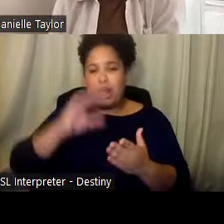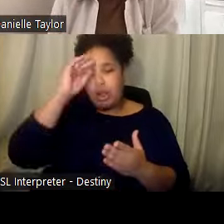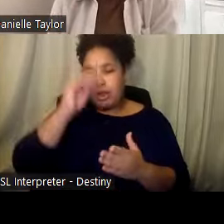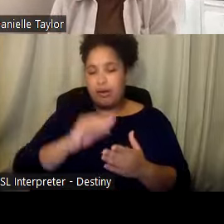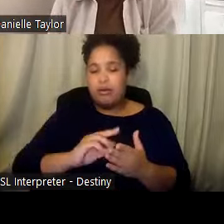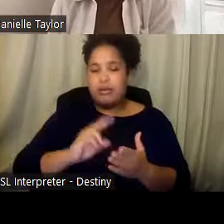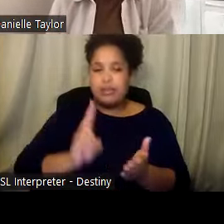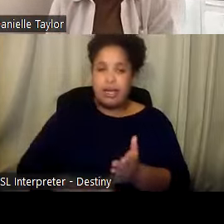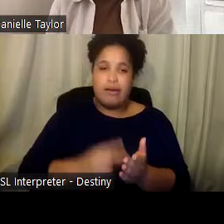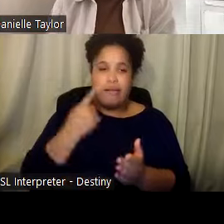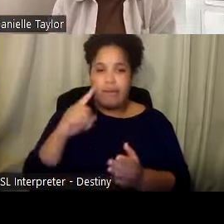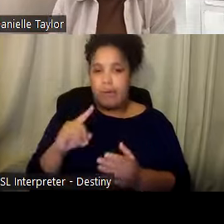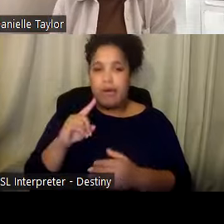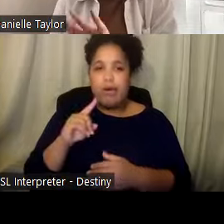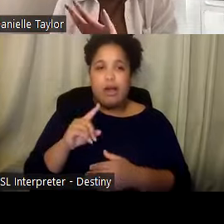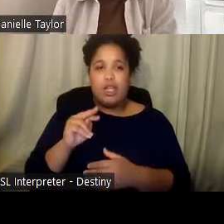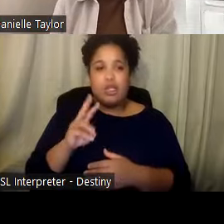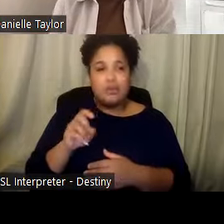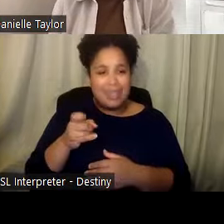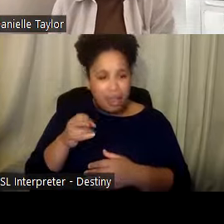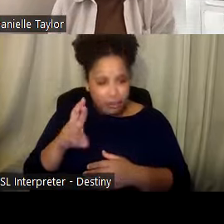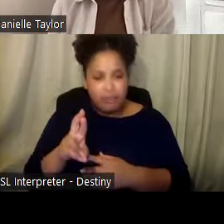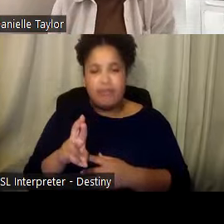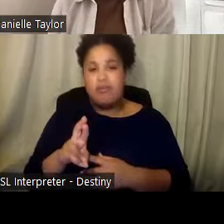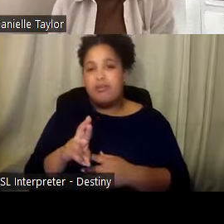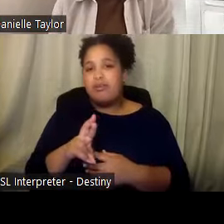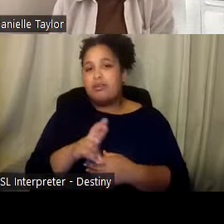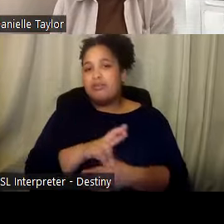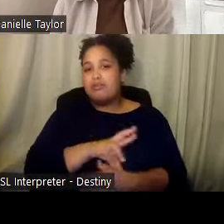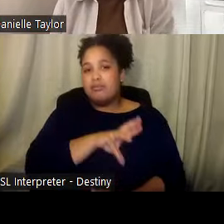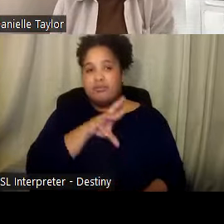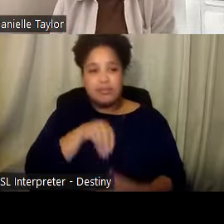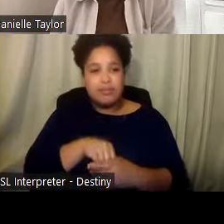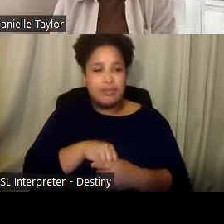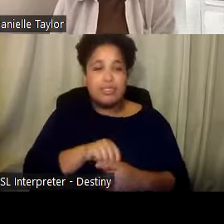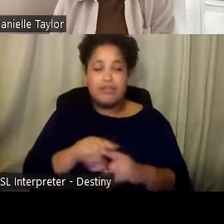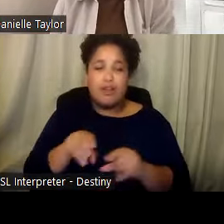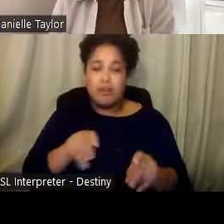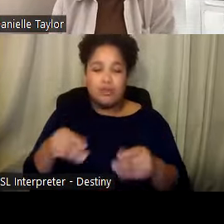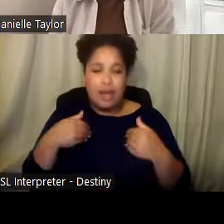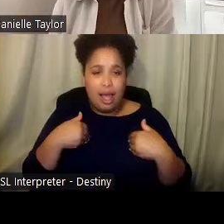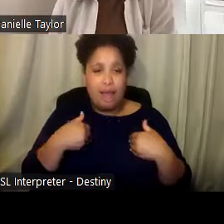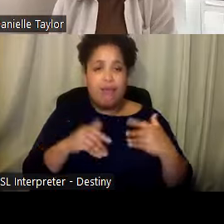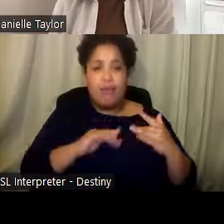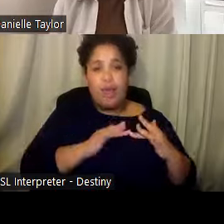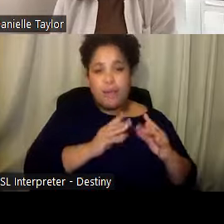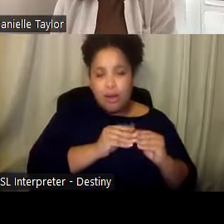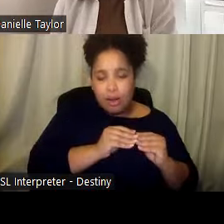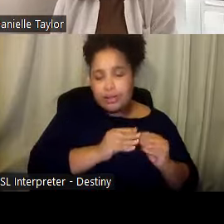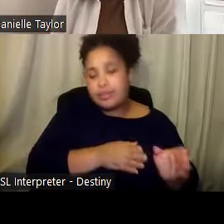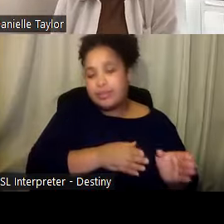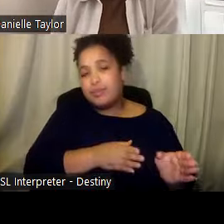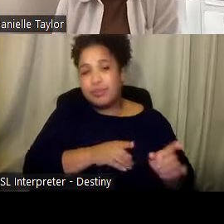for our newsletter, receive updates, really engage in some of the opportunities that we have through webinars as well.